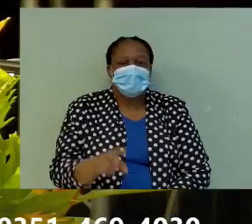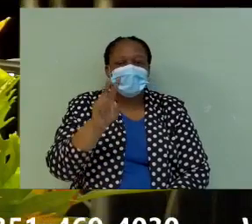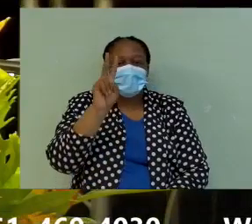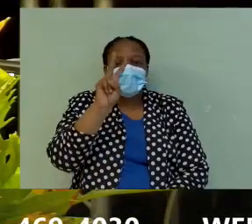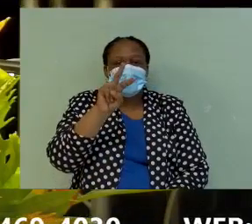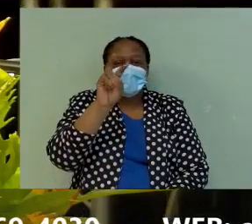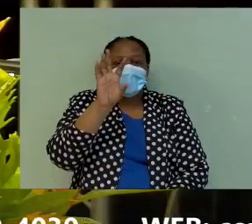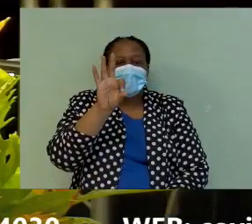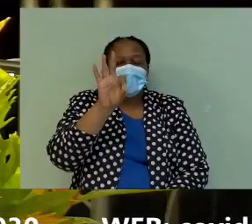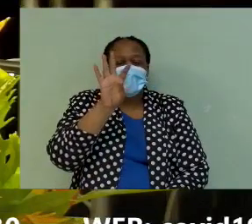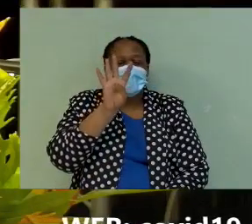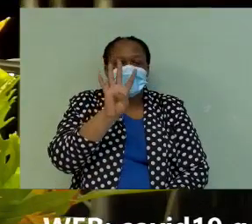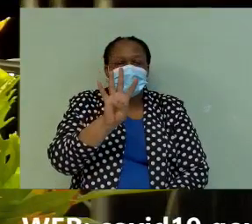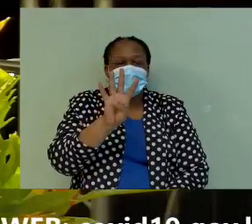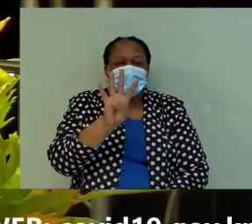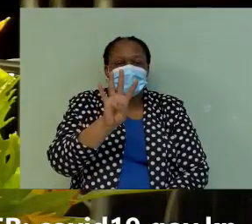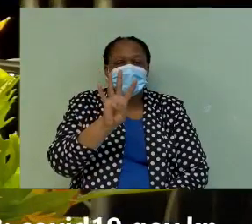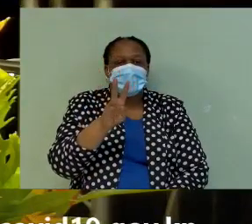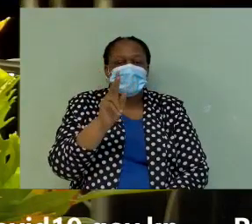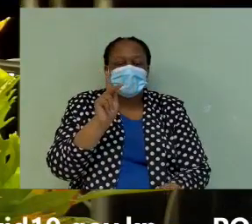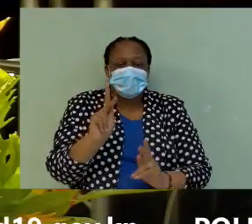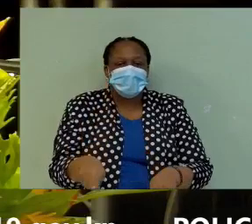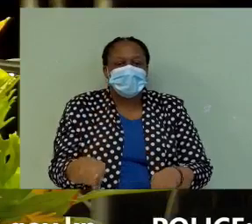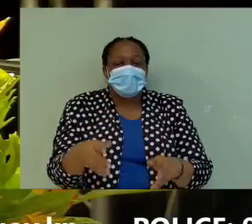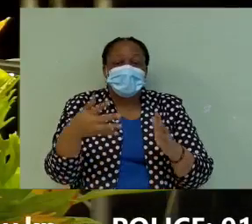294 persons have been tested.